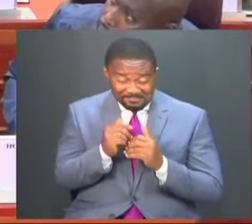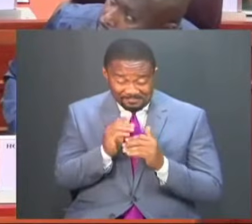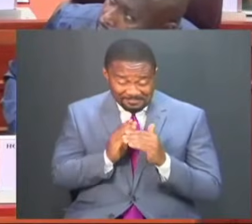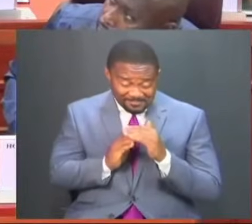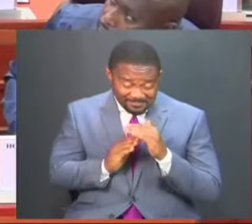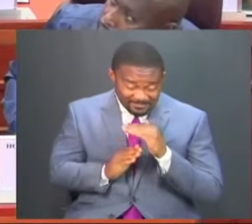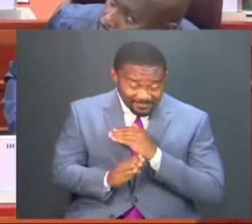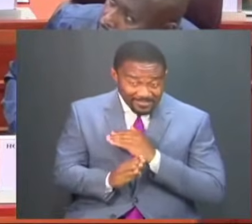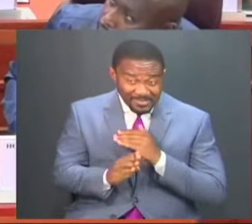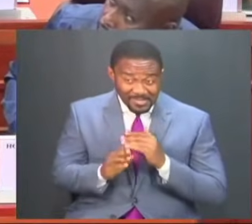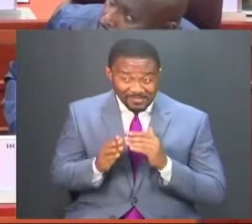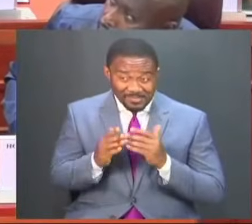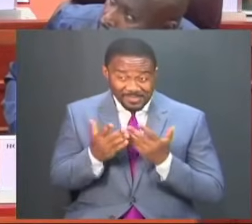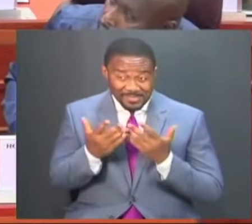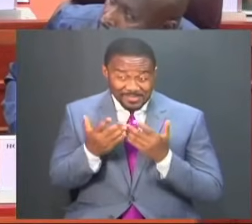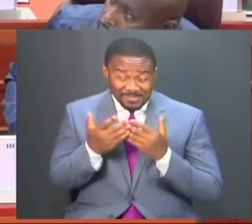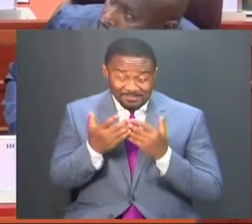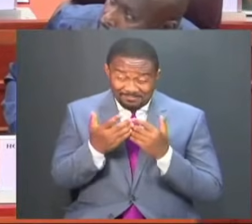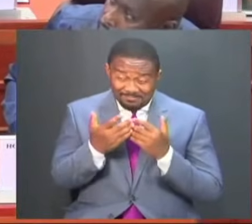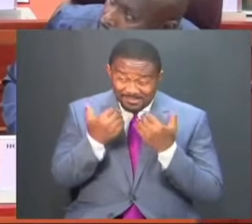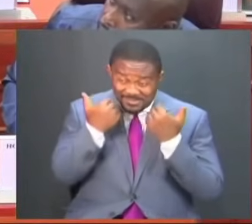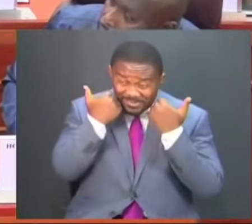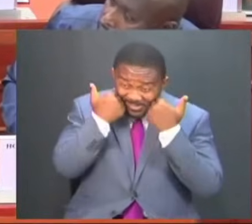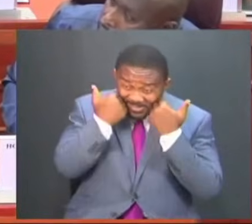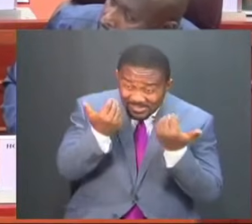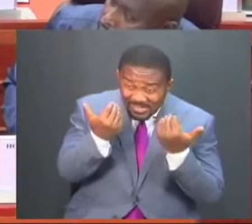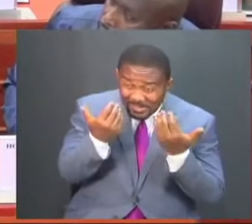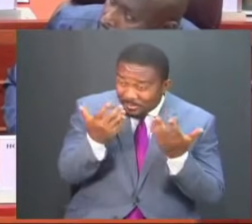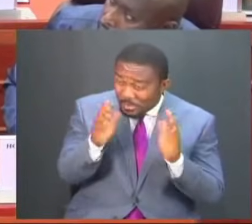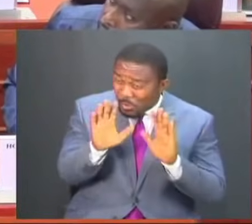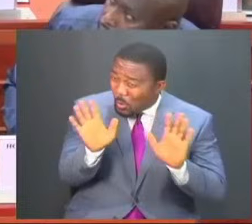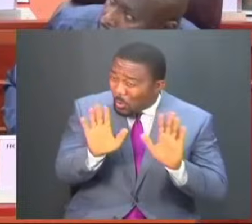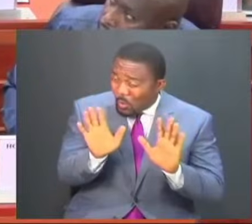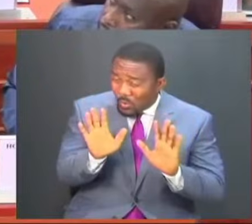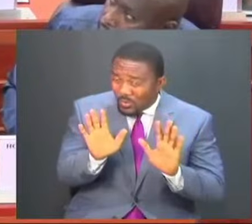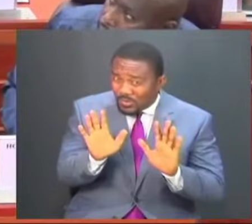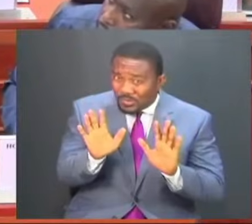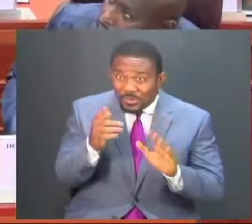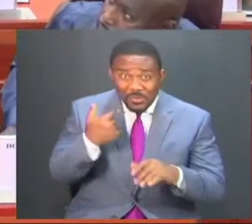gladly eating a humble pie, but there is no shame in it. We had